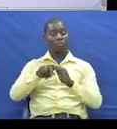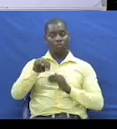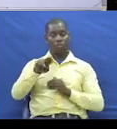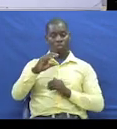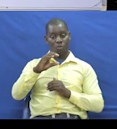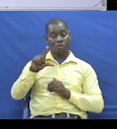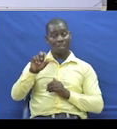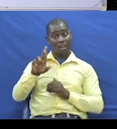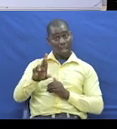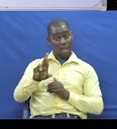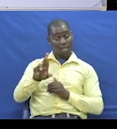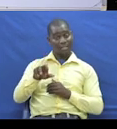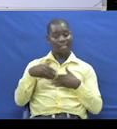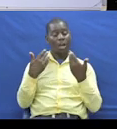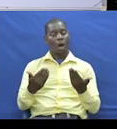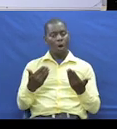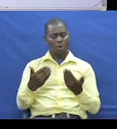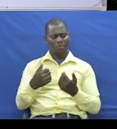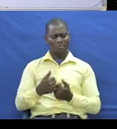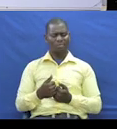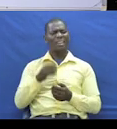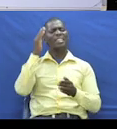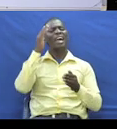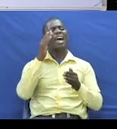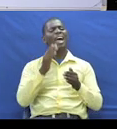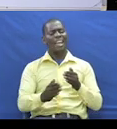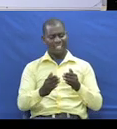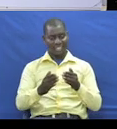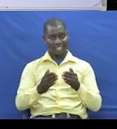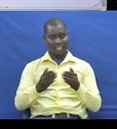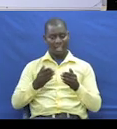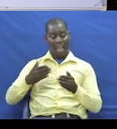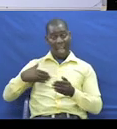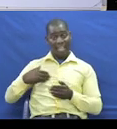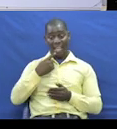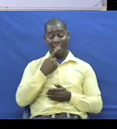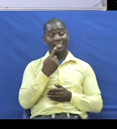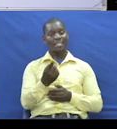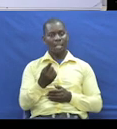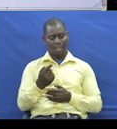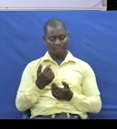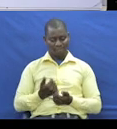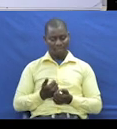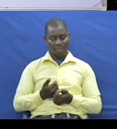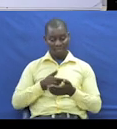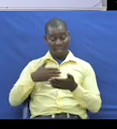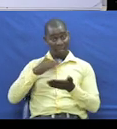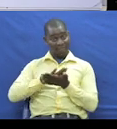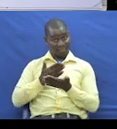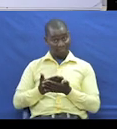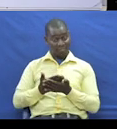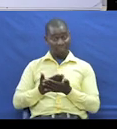So I can say now that this is our end for today. I can say my